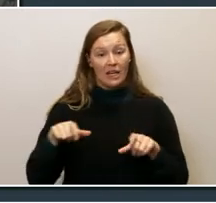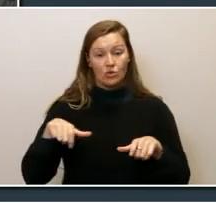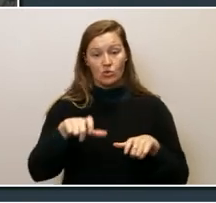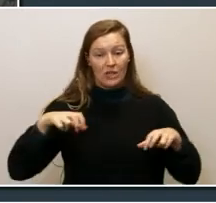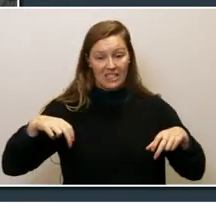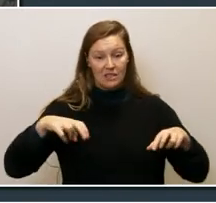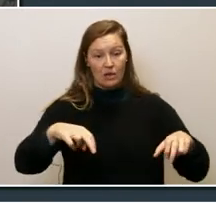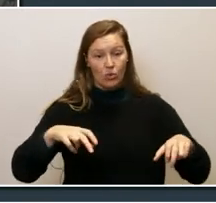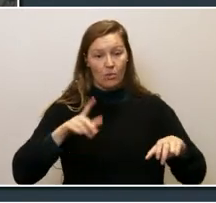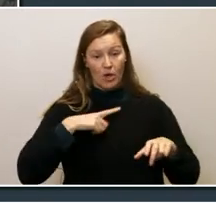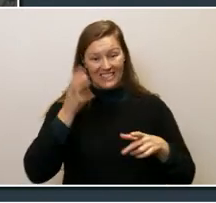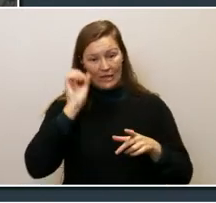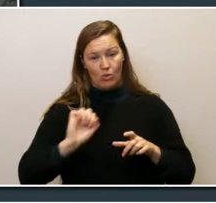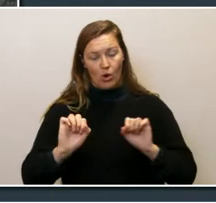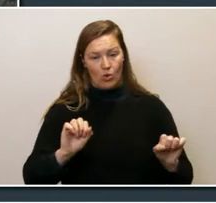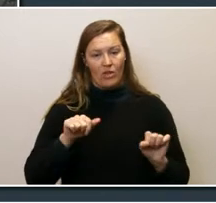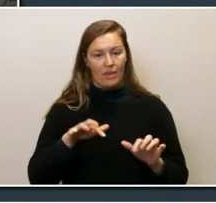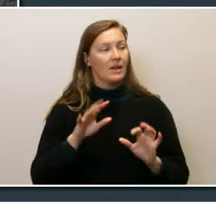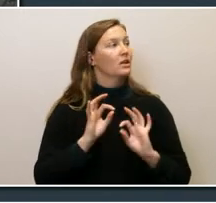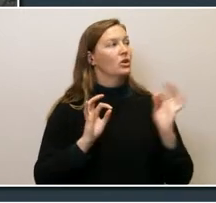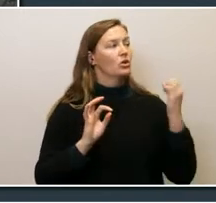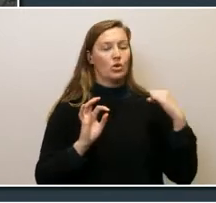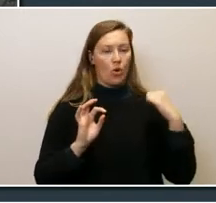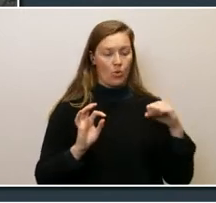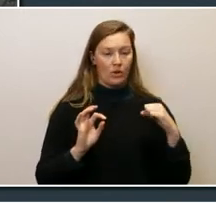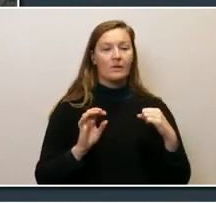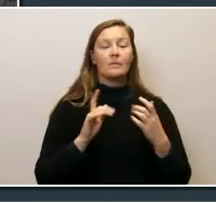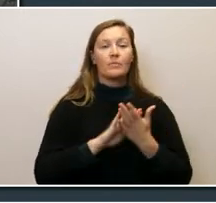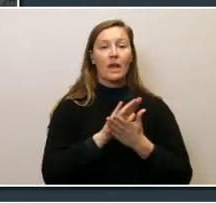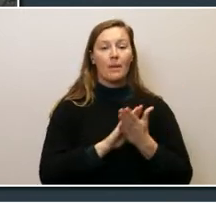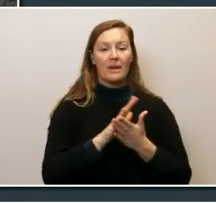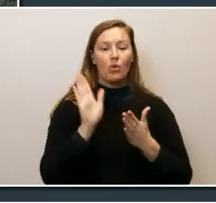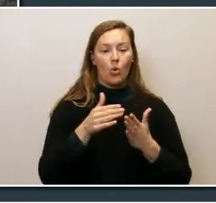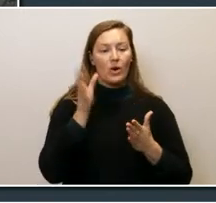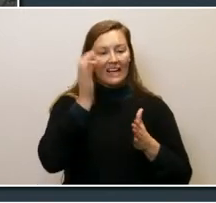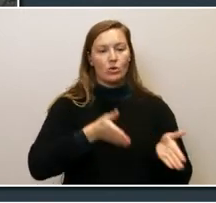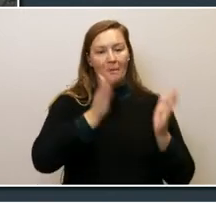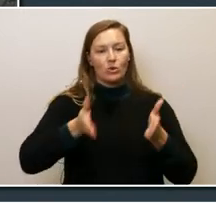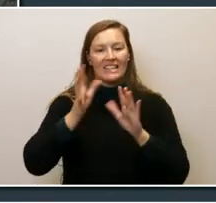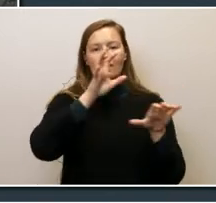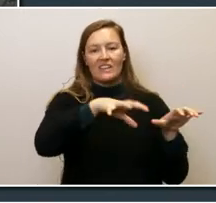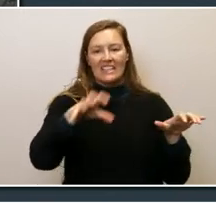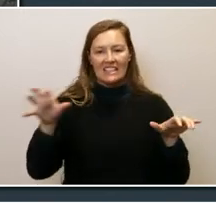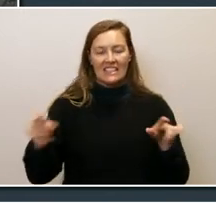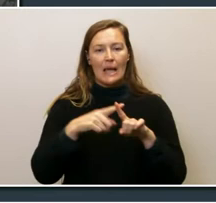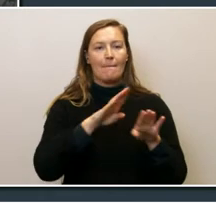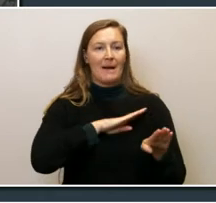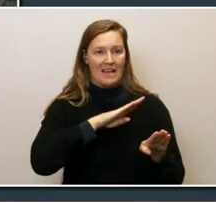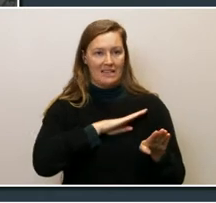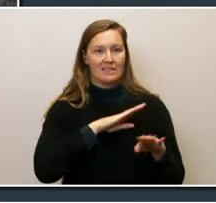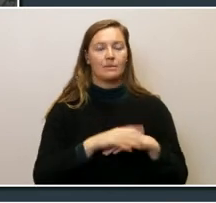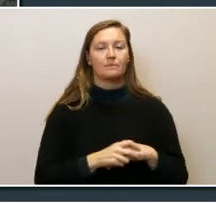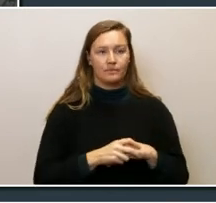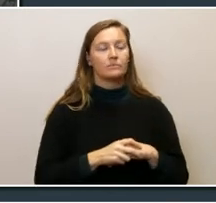sidewalks, streets, etc., owned by council? No, I wouldn't. I would envisage it was all council buildings, facilities and parks.